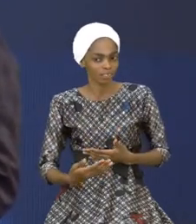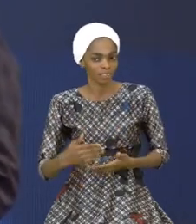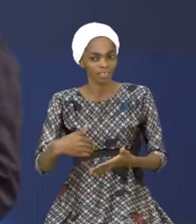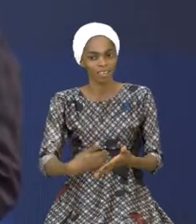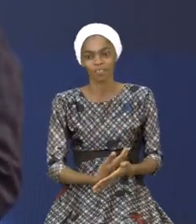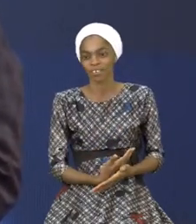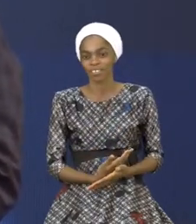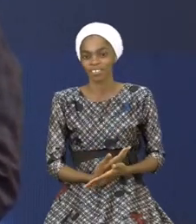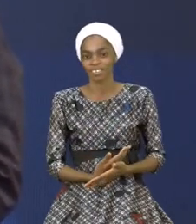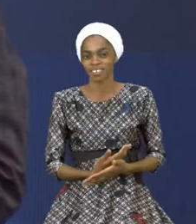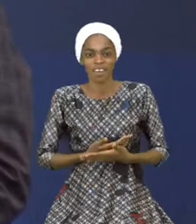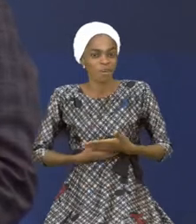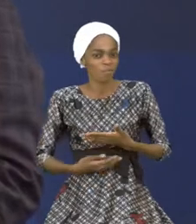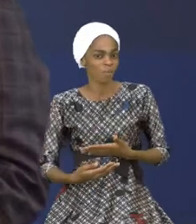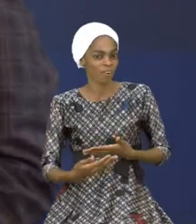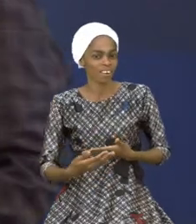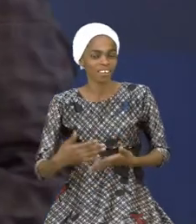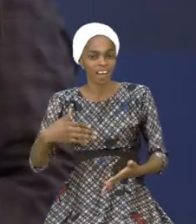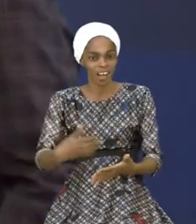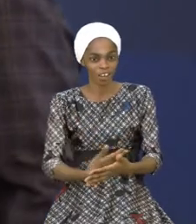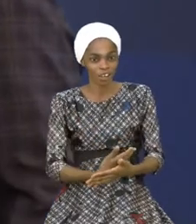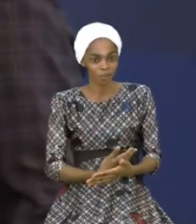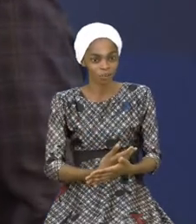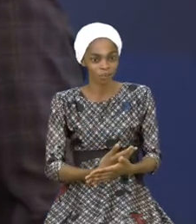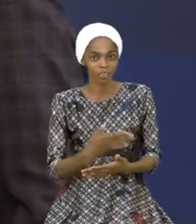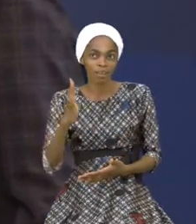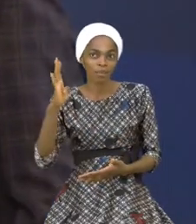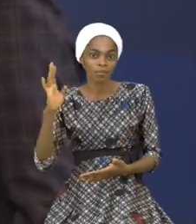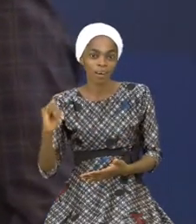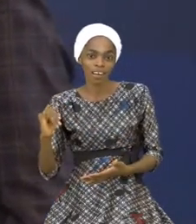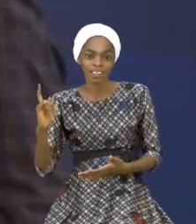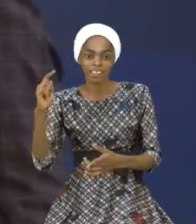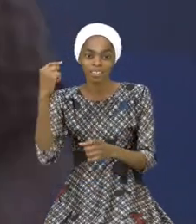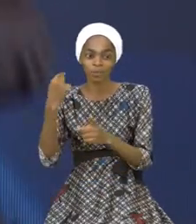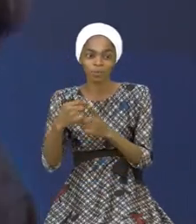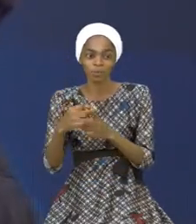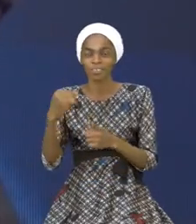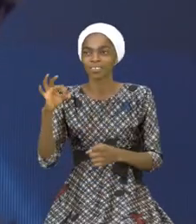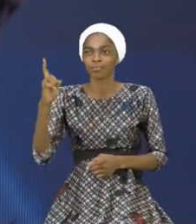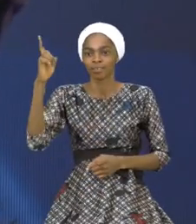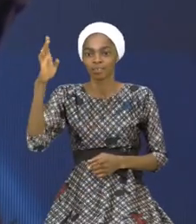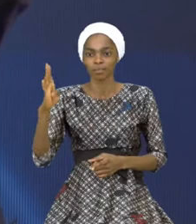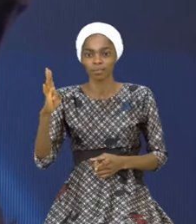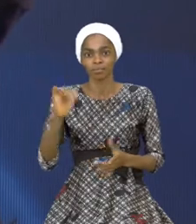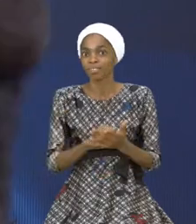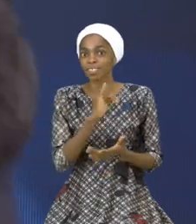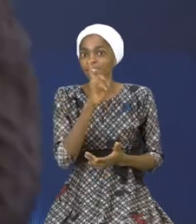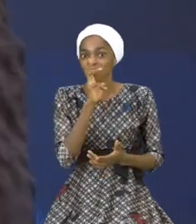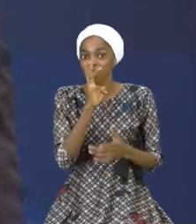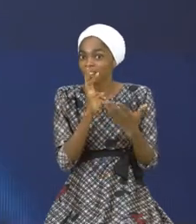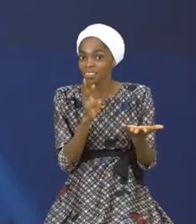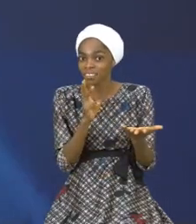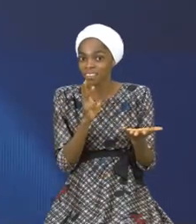afresh, born anew, by the word of God. That's the water there. That's the water